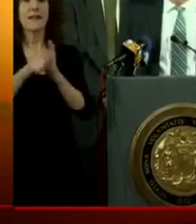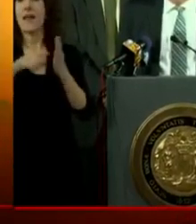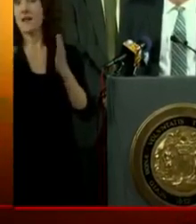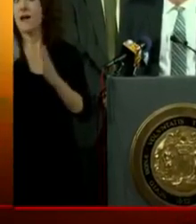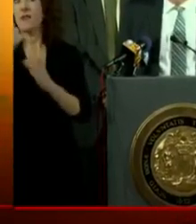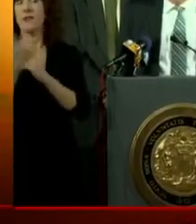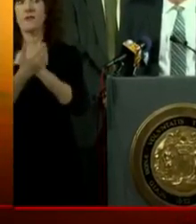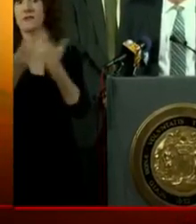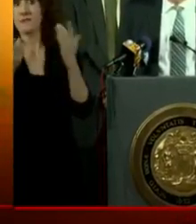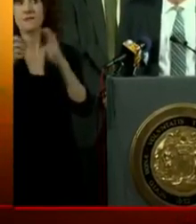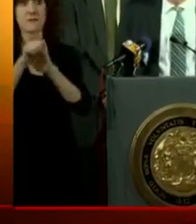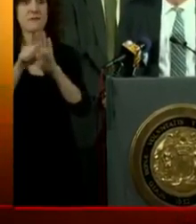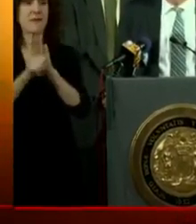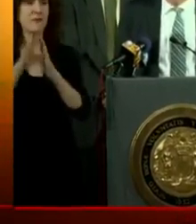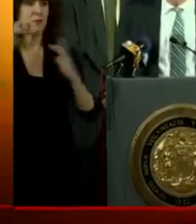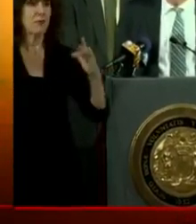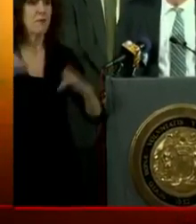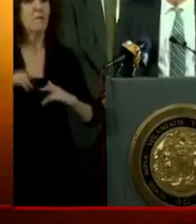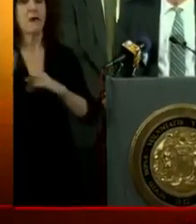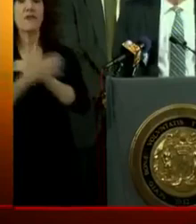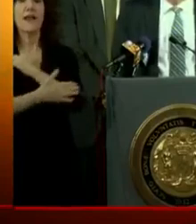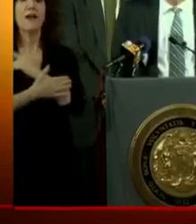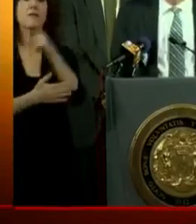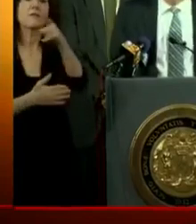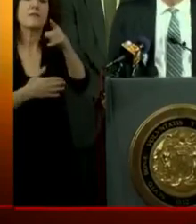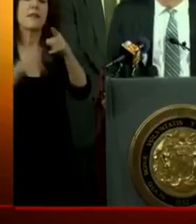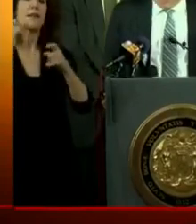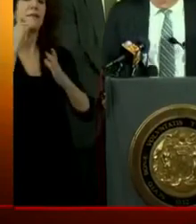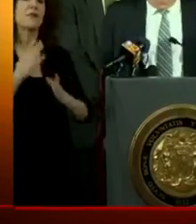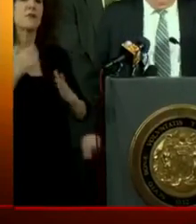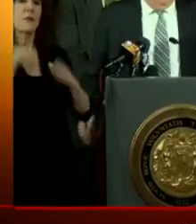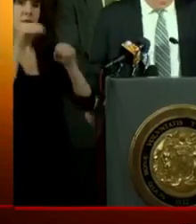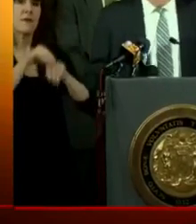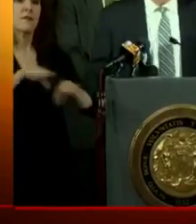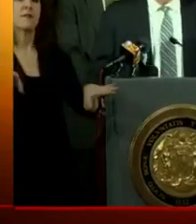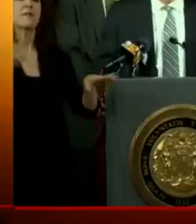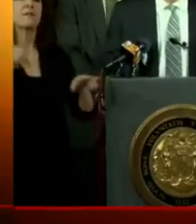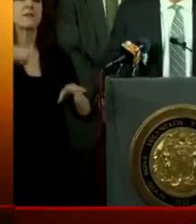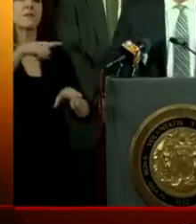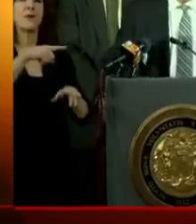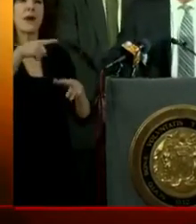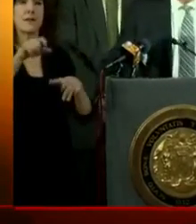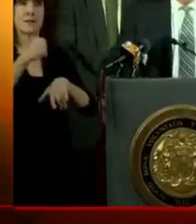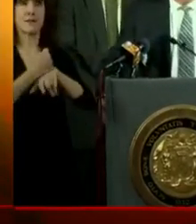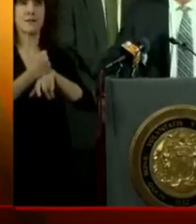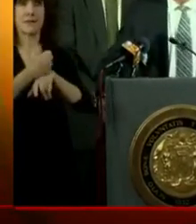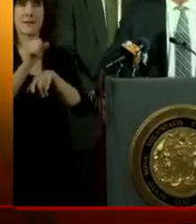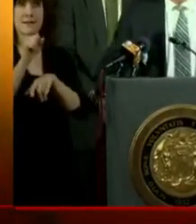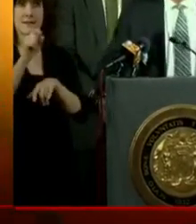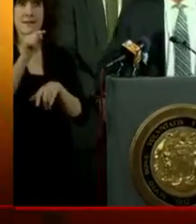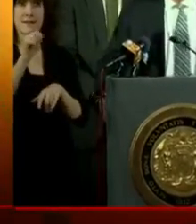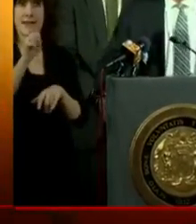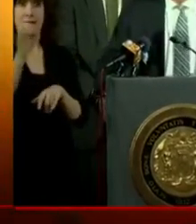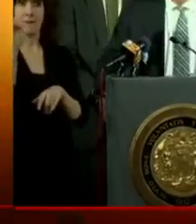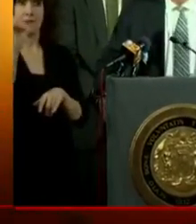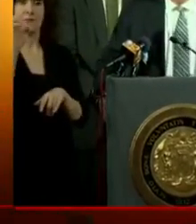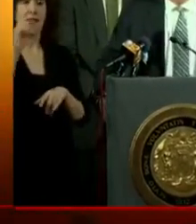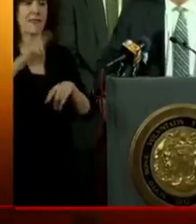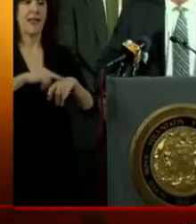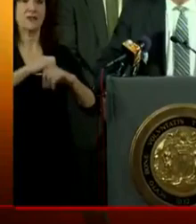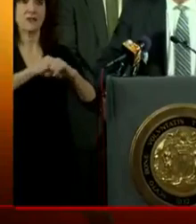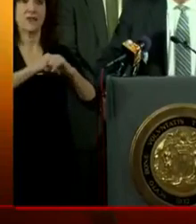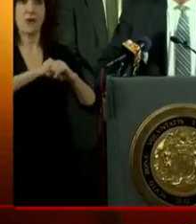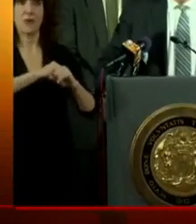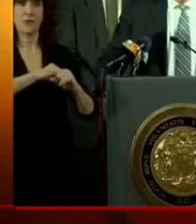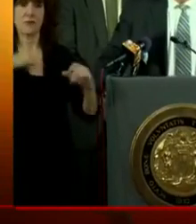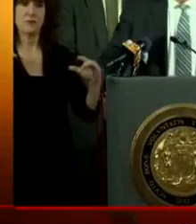around other states in the region. Governor, when we put out that you had declared this state of emergency and the National Guard was coming in, a lot of